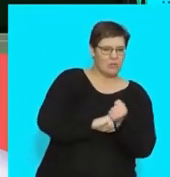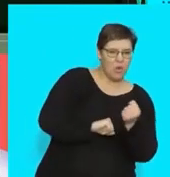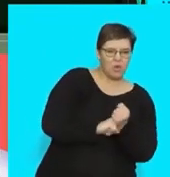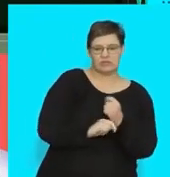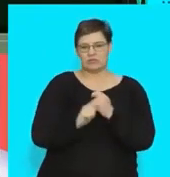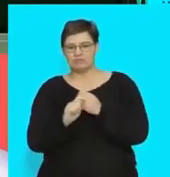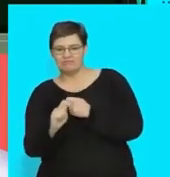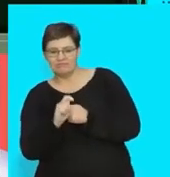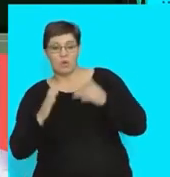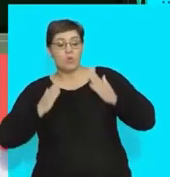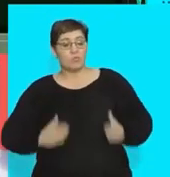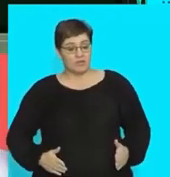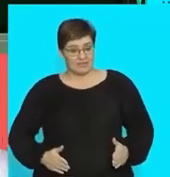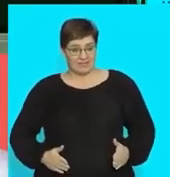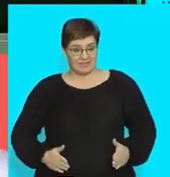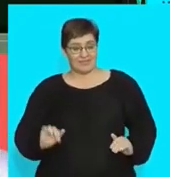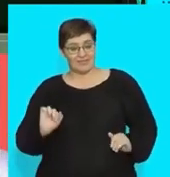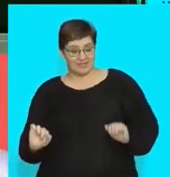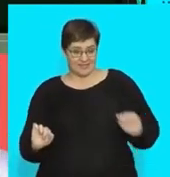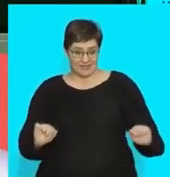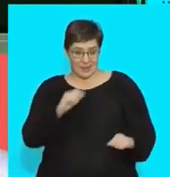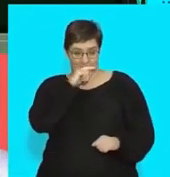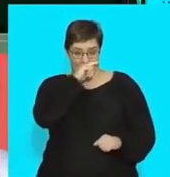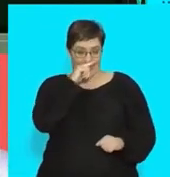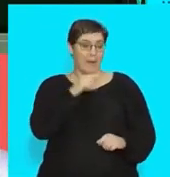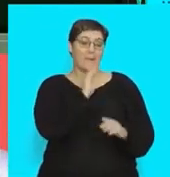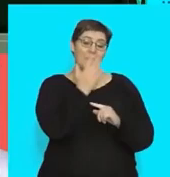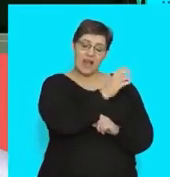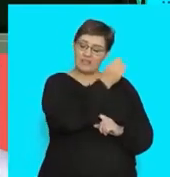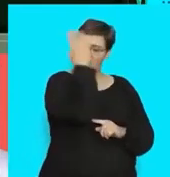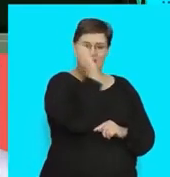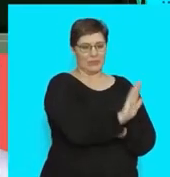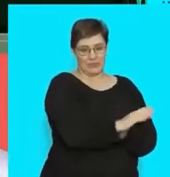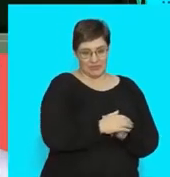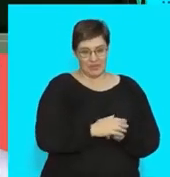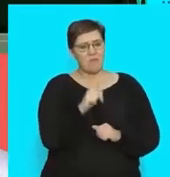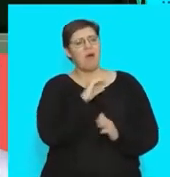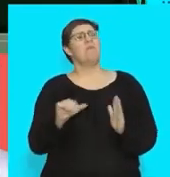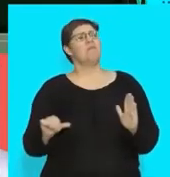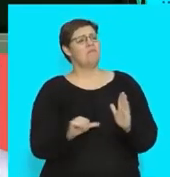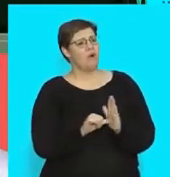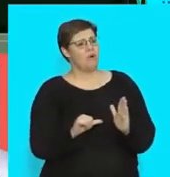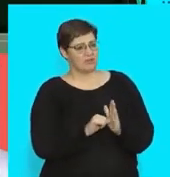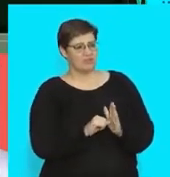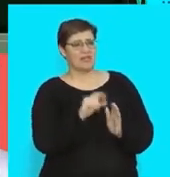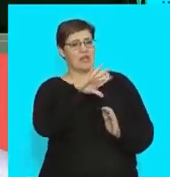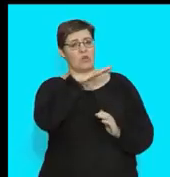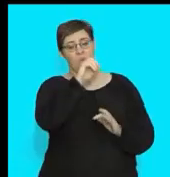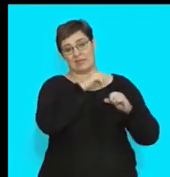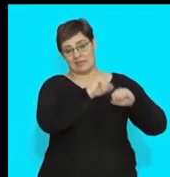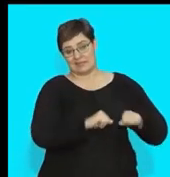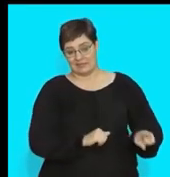transport in humans. Guys, please, plants should not be forgotten. They play a very vital role in our ecosystem.